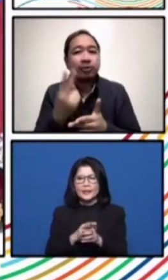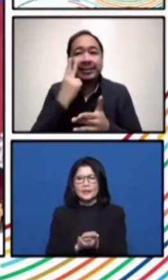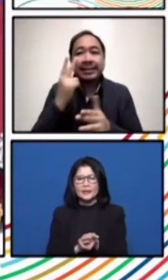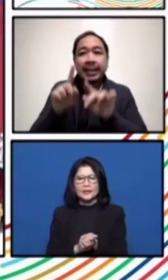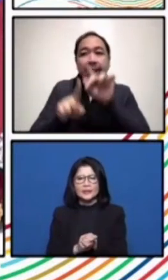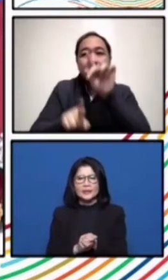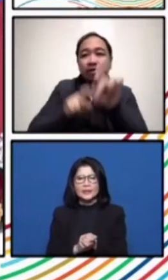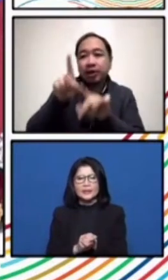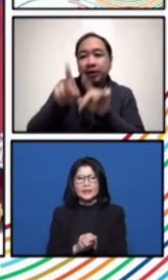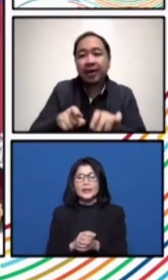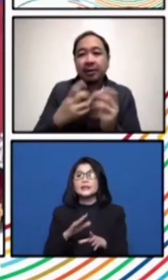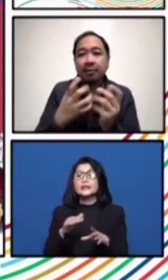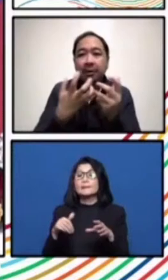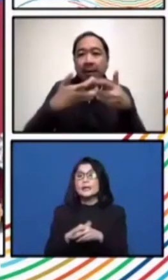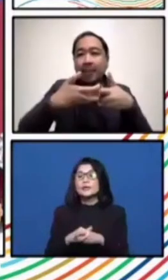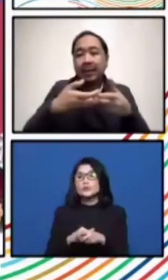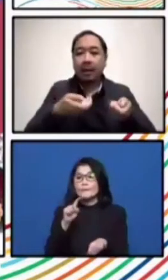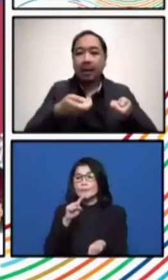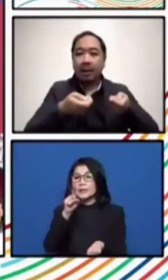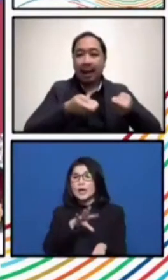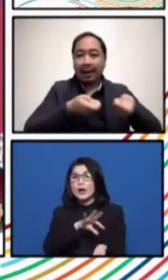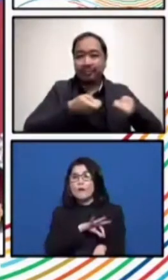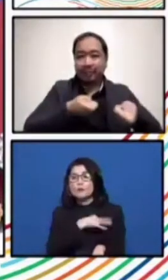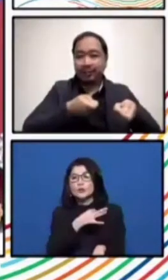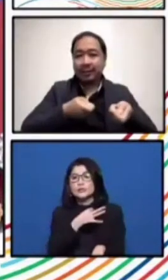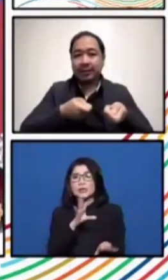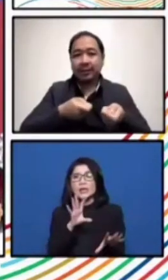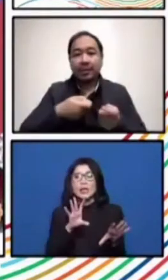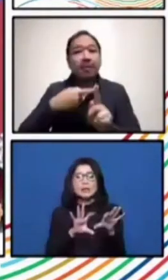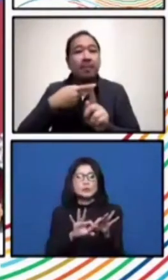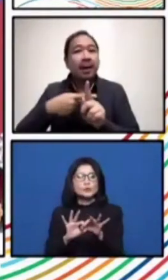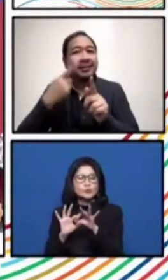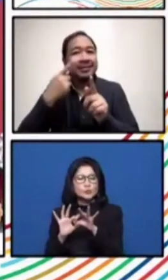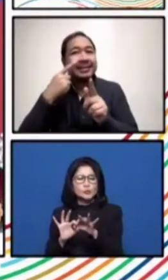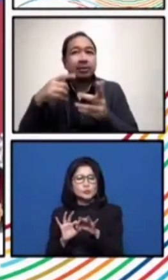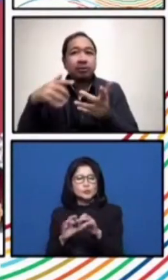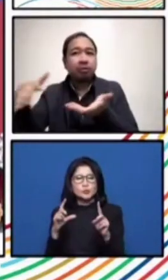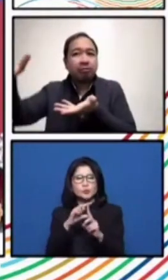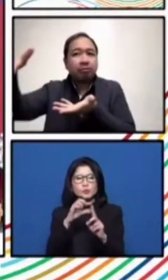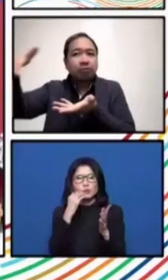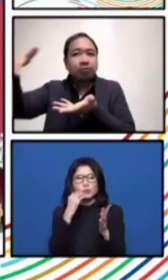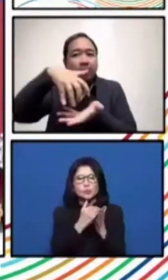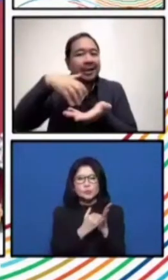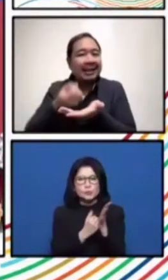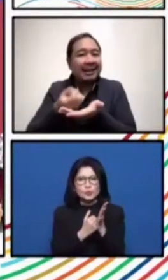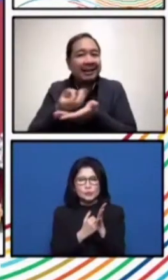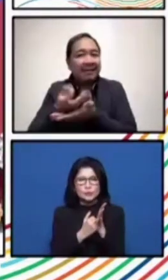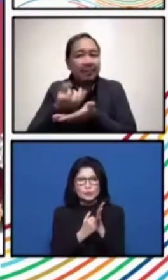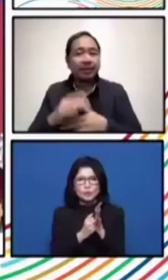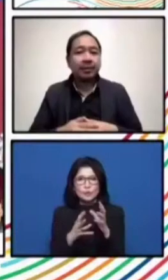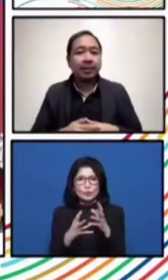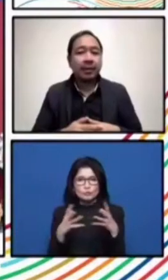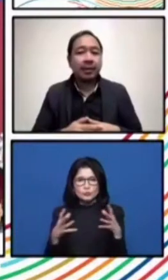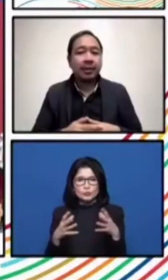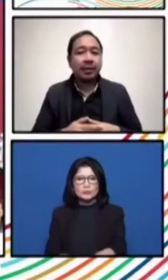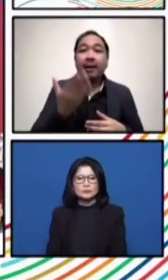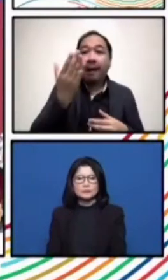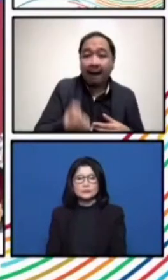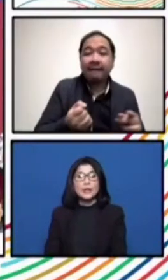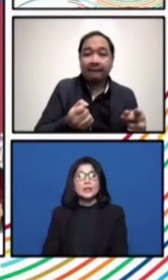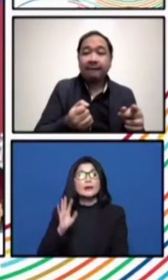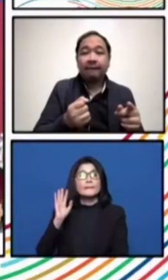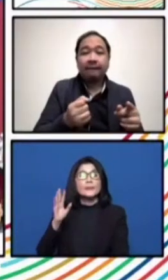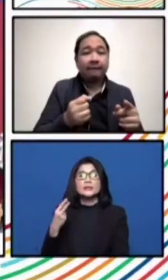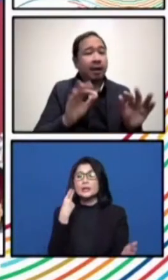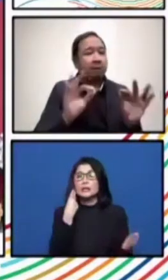harmonization of administrative data to using big data there are existing good practices and evidence from experiences in